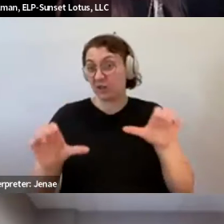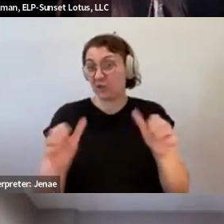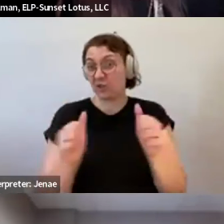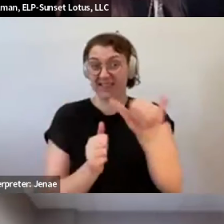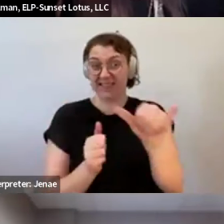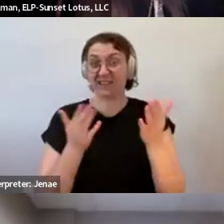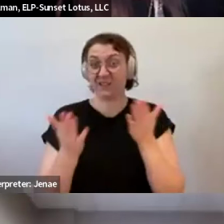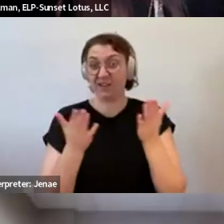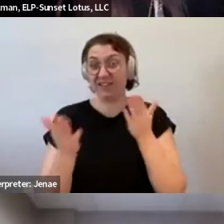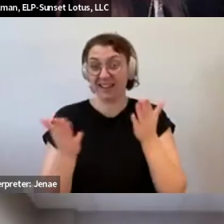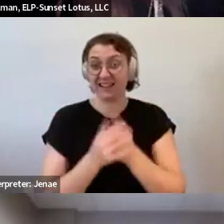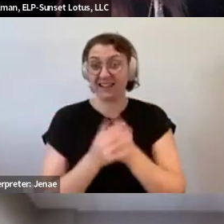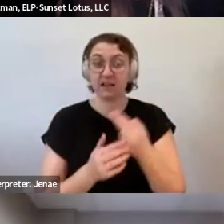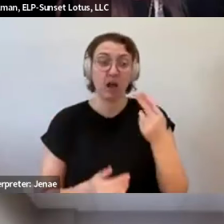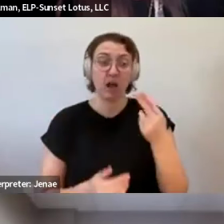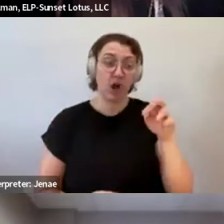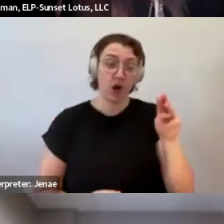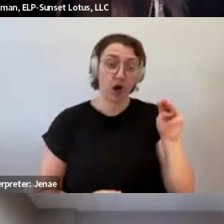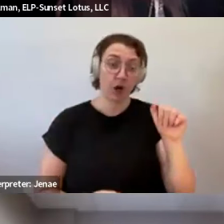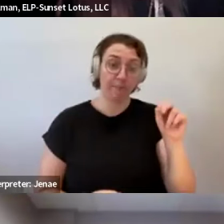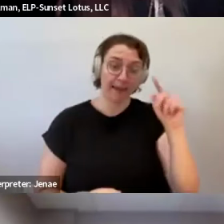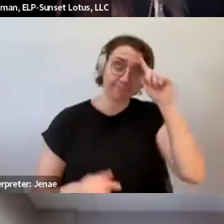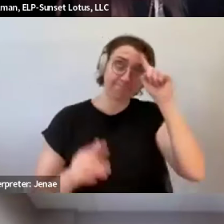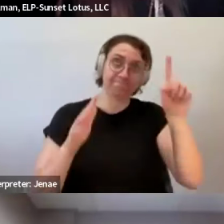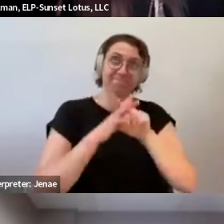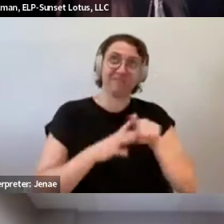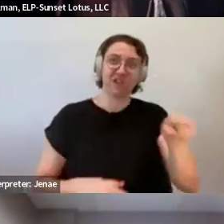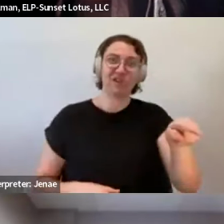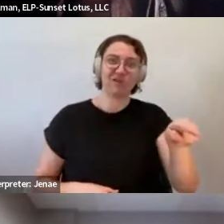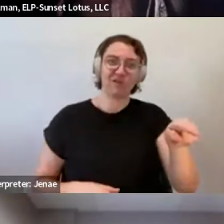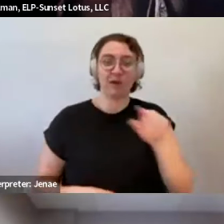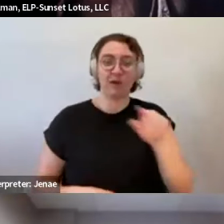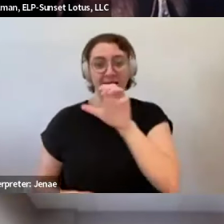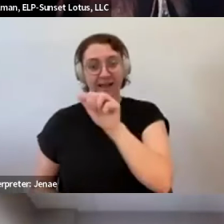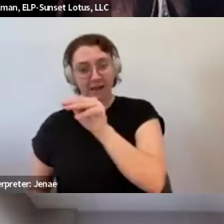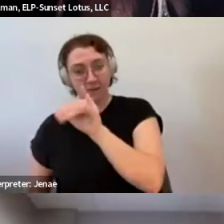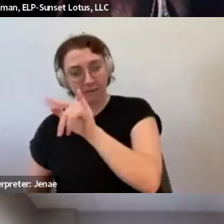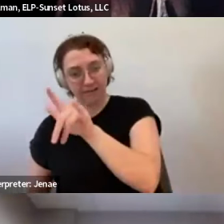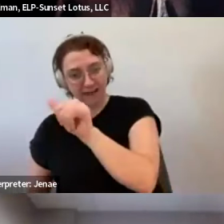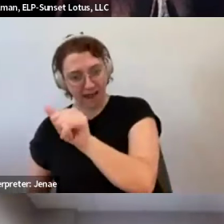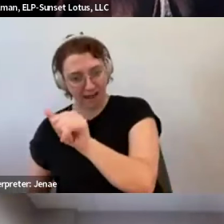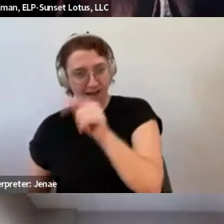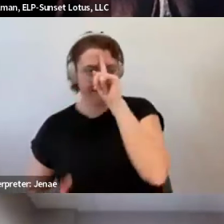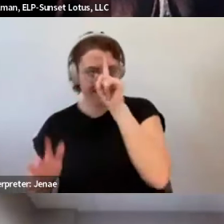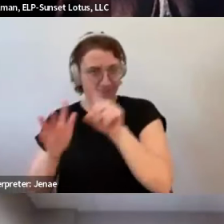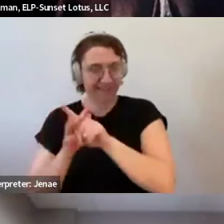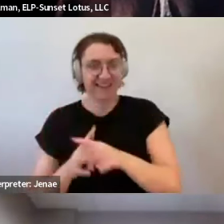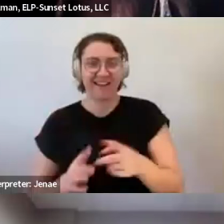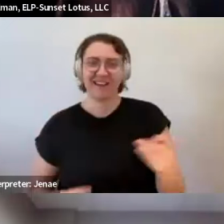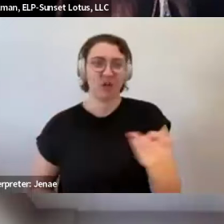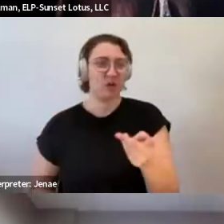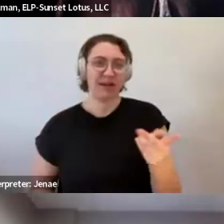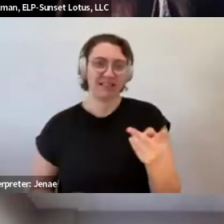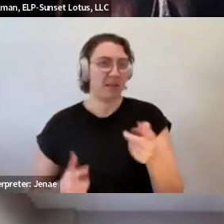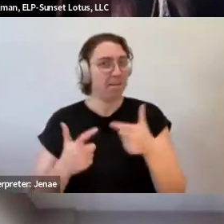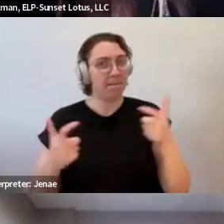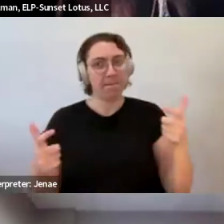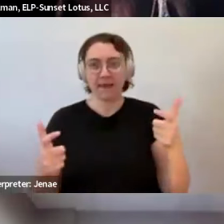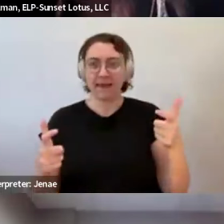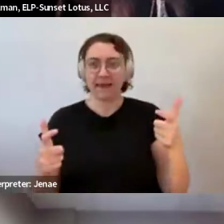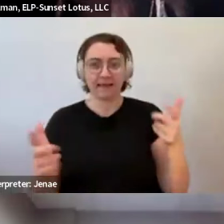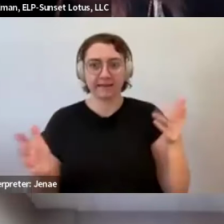service. And Herman, I thought about you as they were talking. Camelia, I thought about you as they were talking because you guys have been, big proponents of